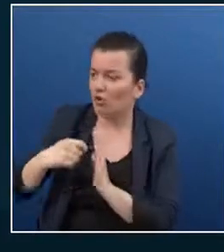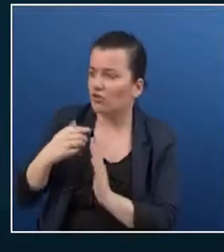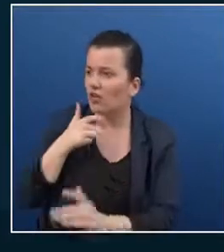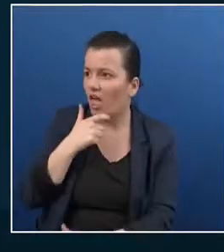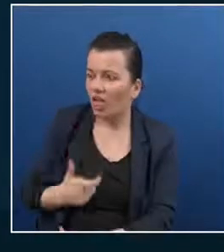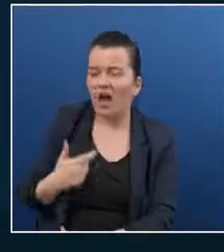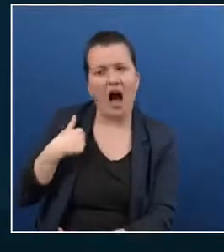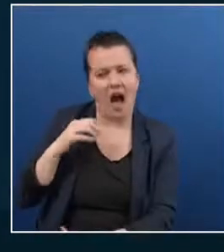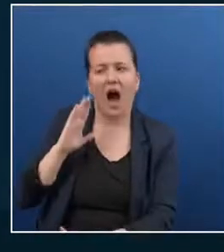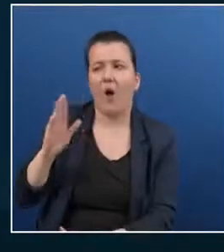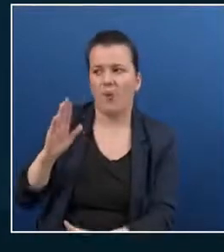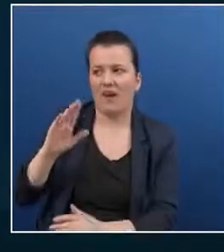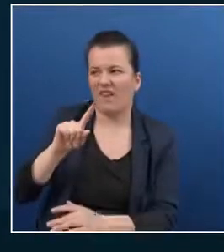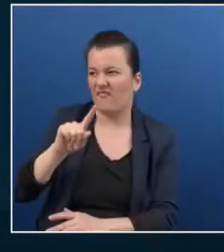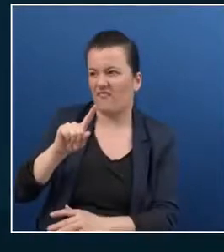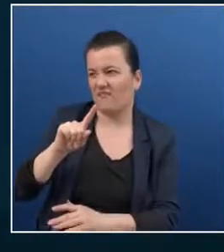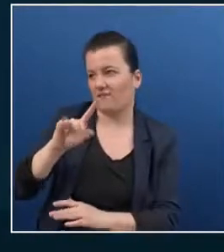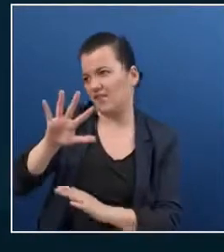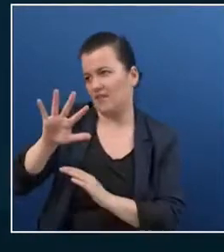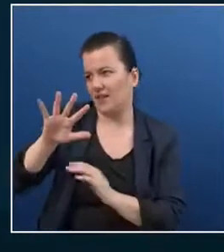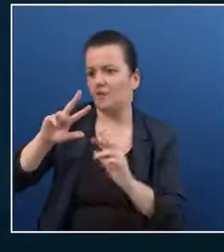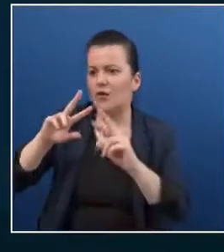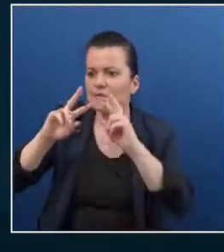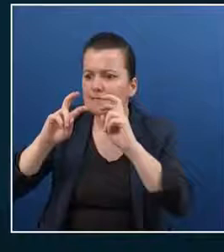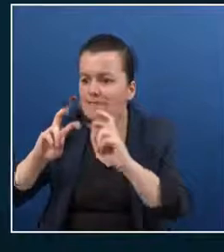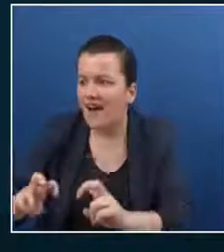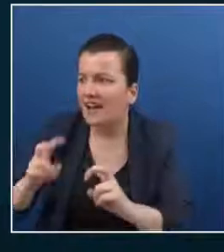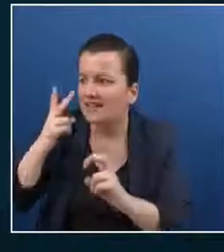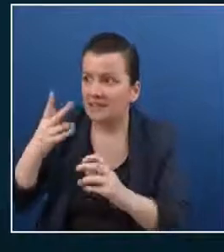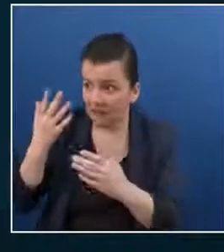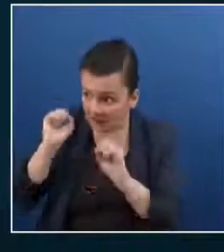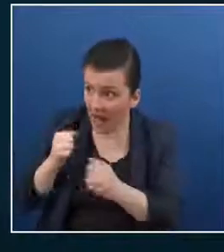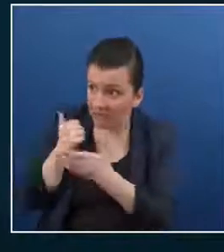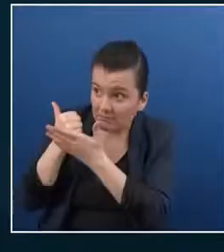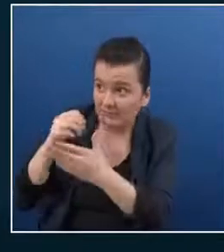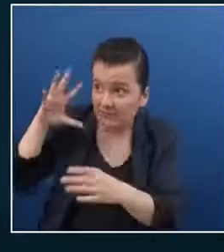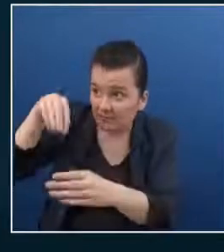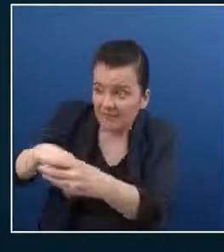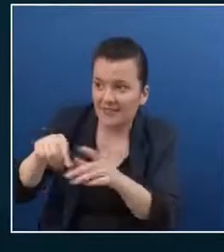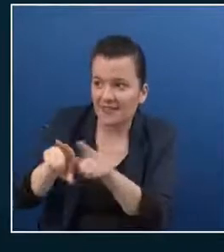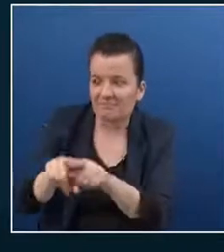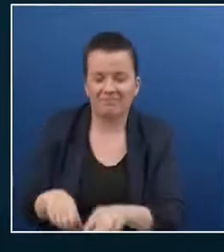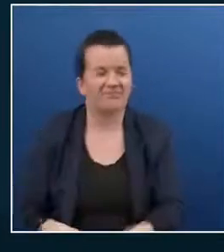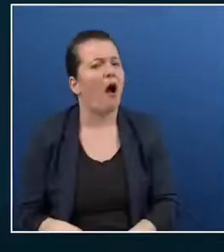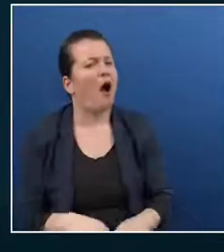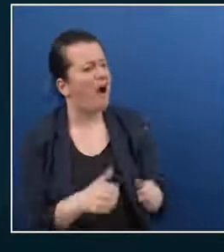see if I can contribute to it. Thanks. Awesome. Thank you.